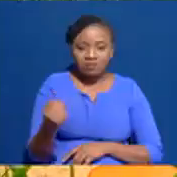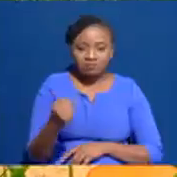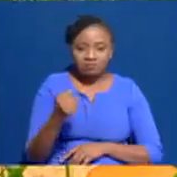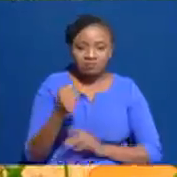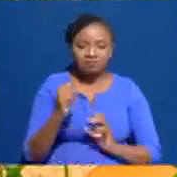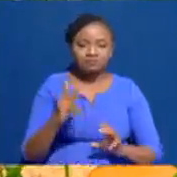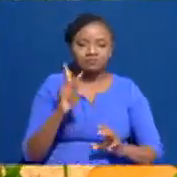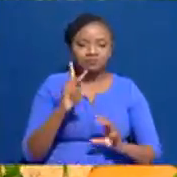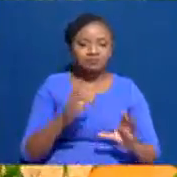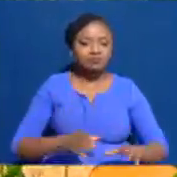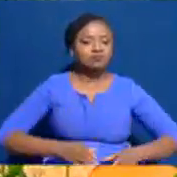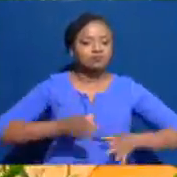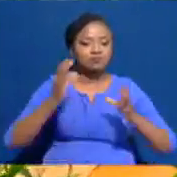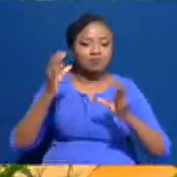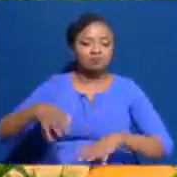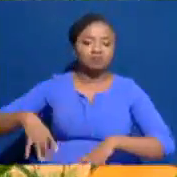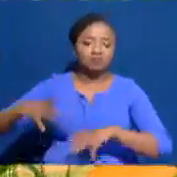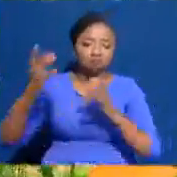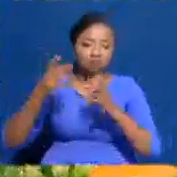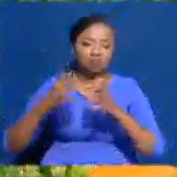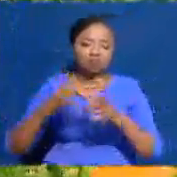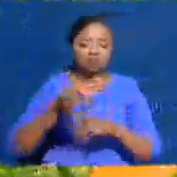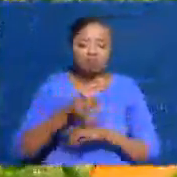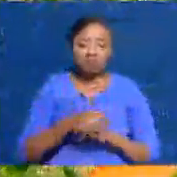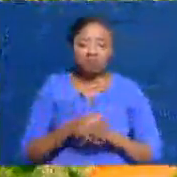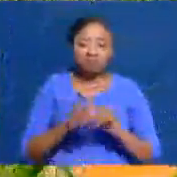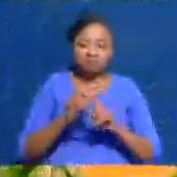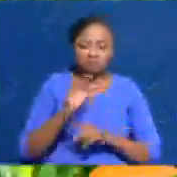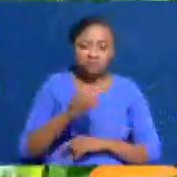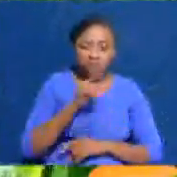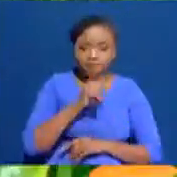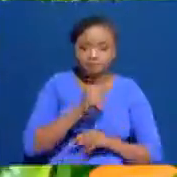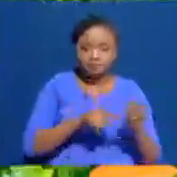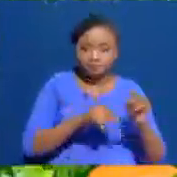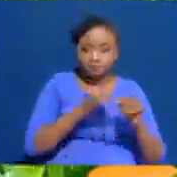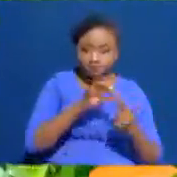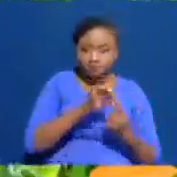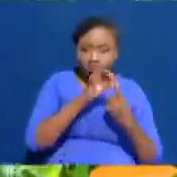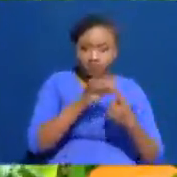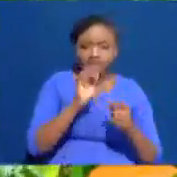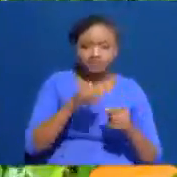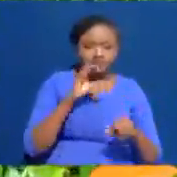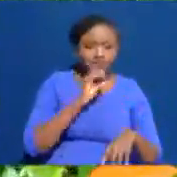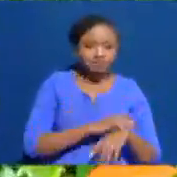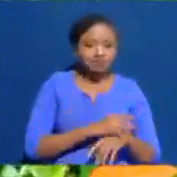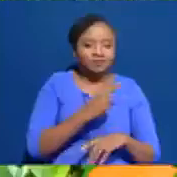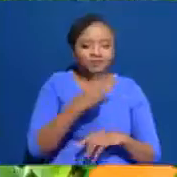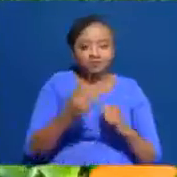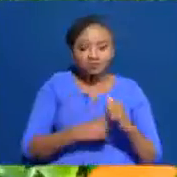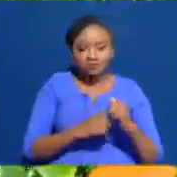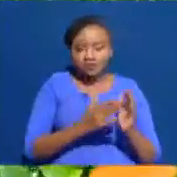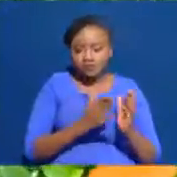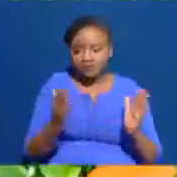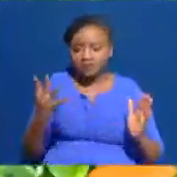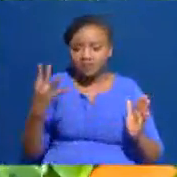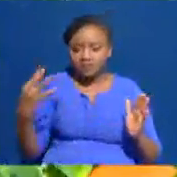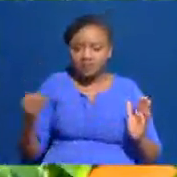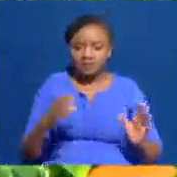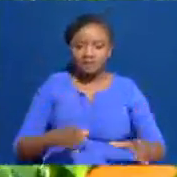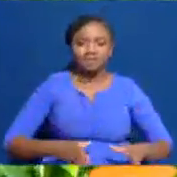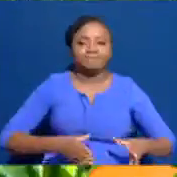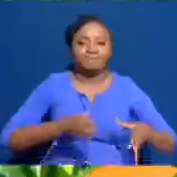in this county. Tabitha says with this variety, a farmer can easily get between 26 to 40